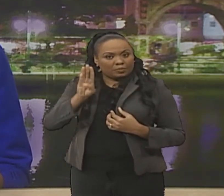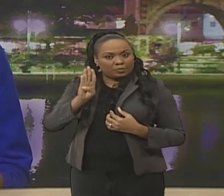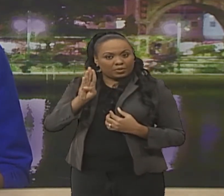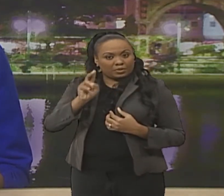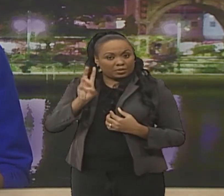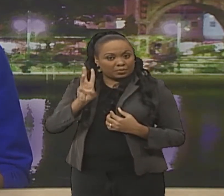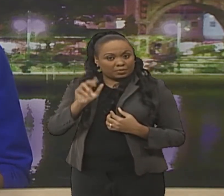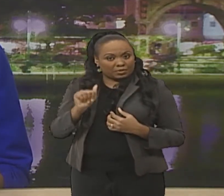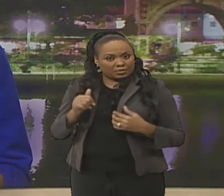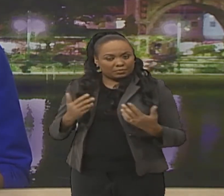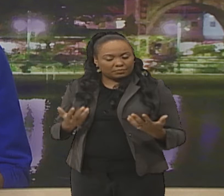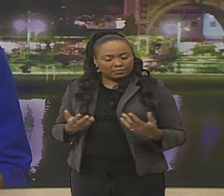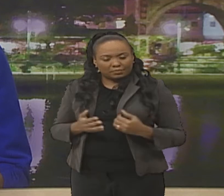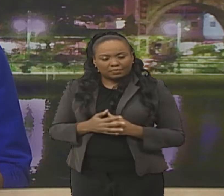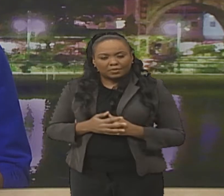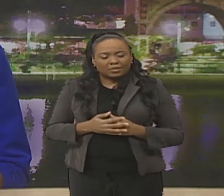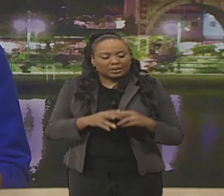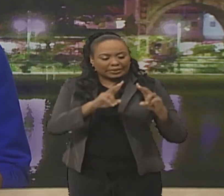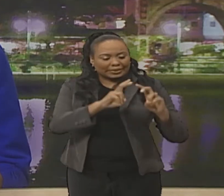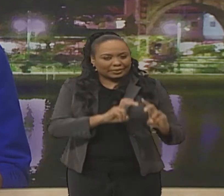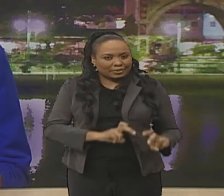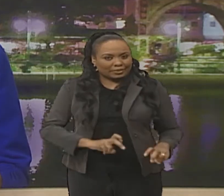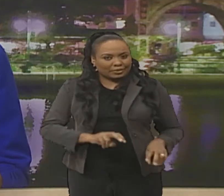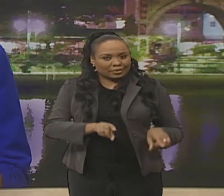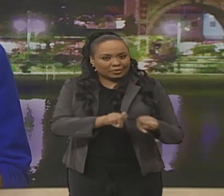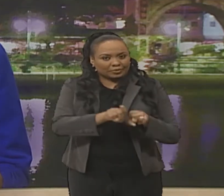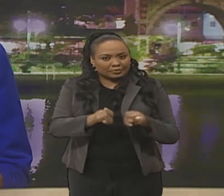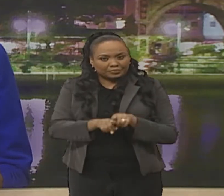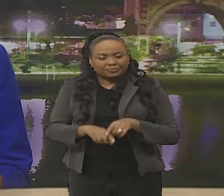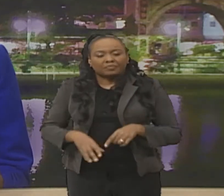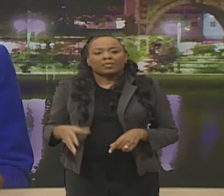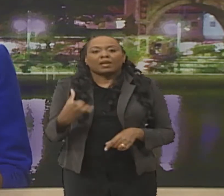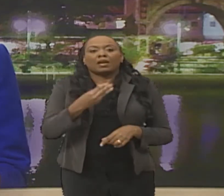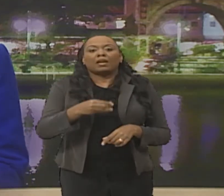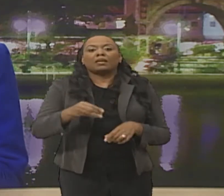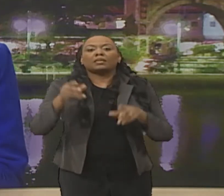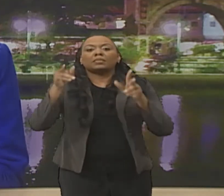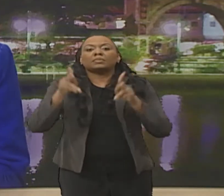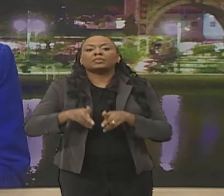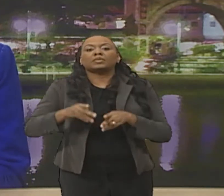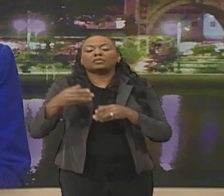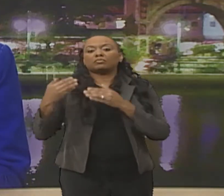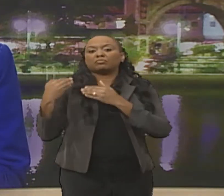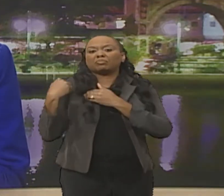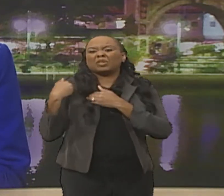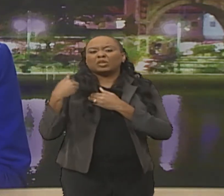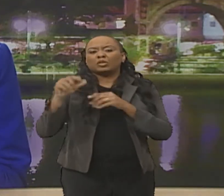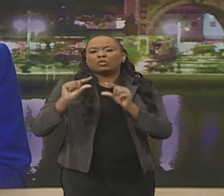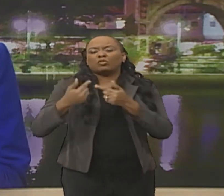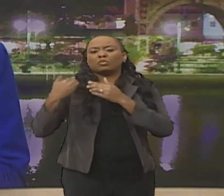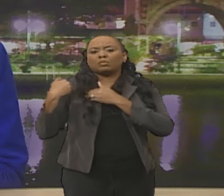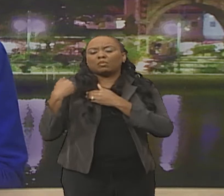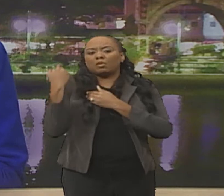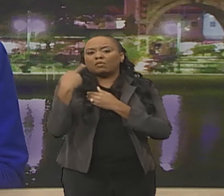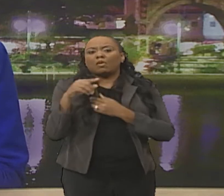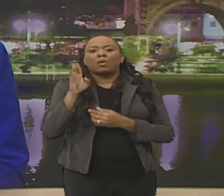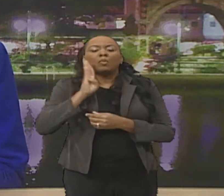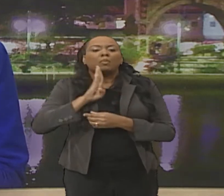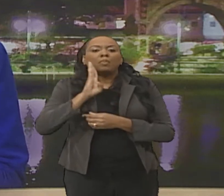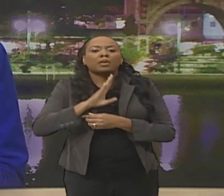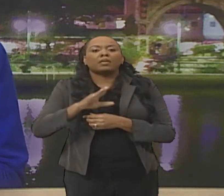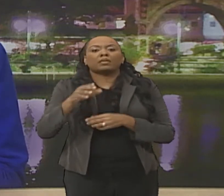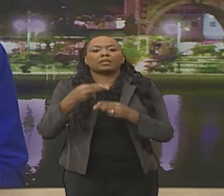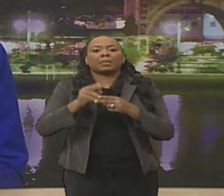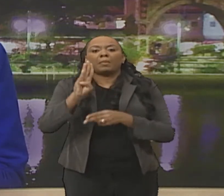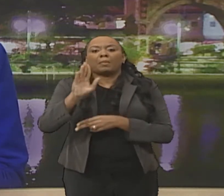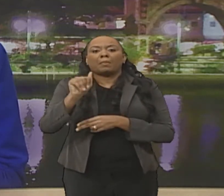at BHL, Sophia Alsop Cambridge, made it clear that such behavior would not be tolerated. She said their alcoholic